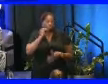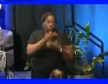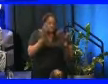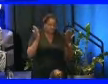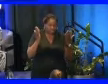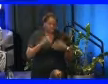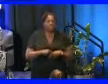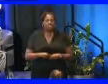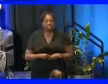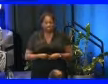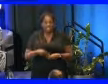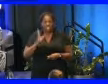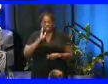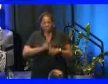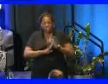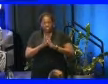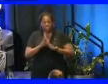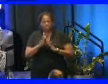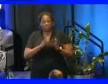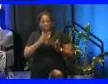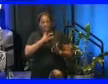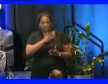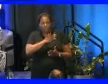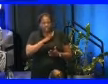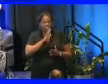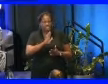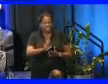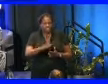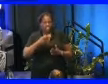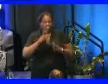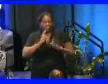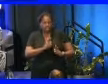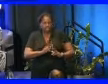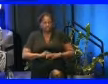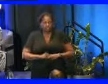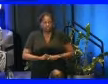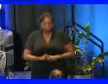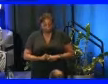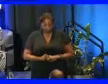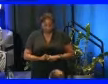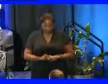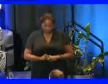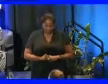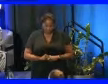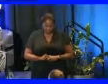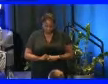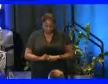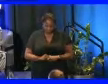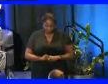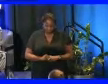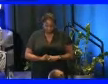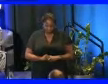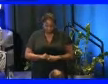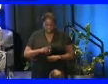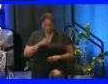houselessness, it builds that compassion and that respect, that level of respect in them. I'm a huge fan of